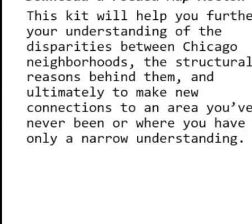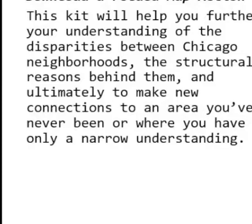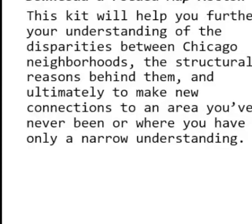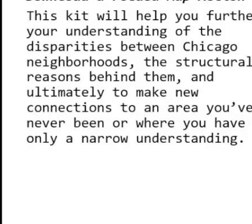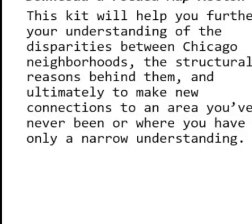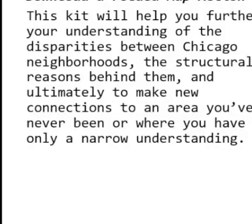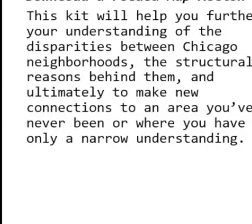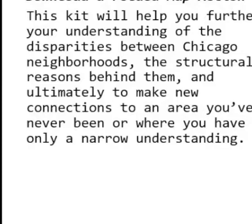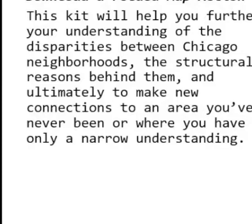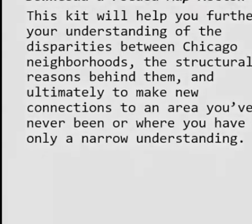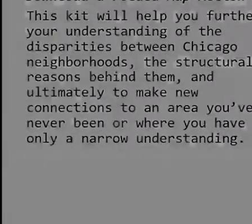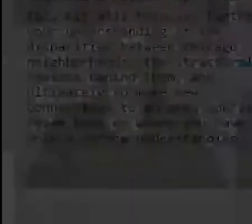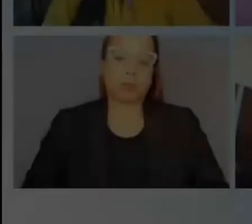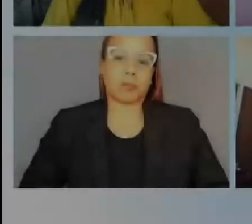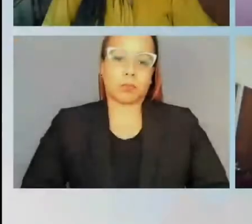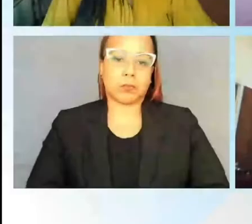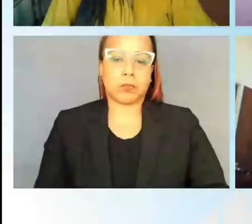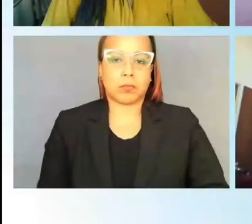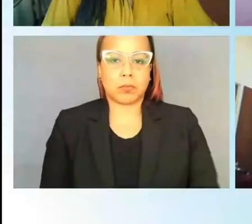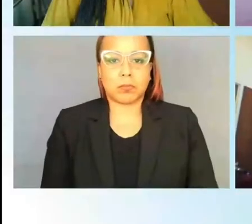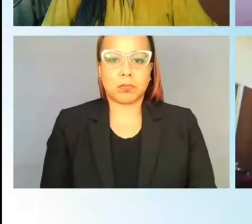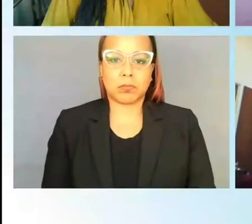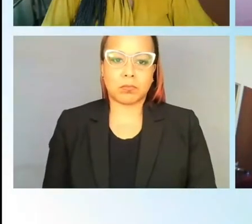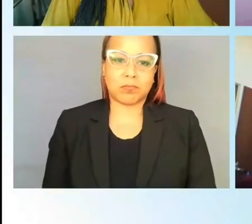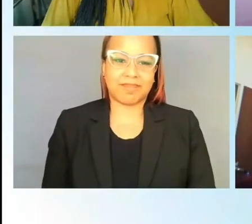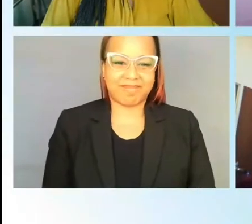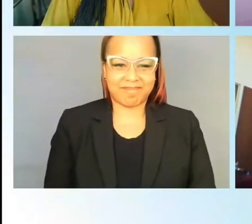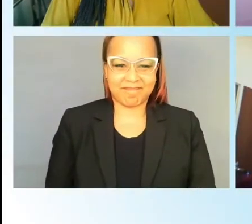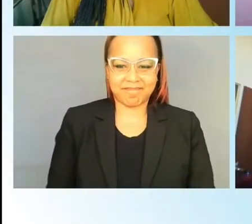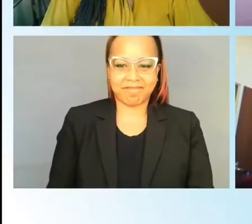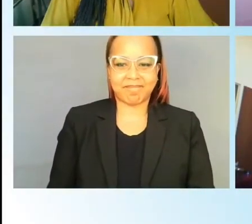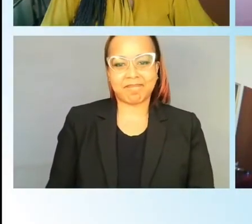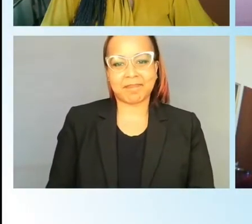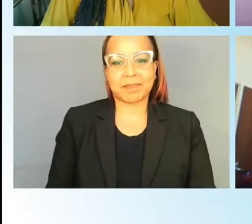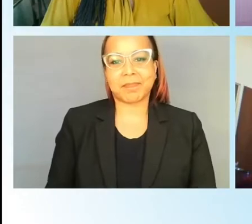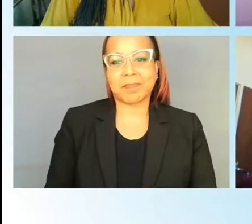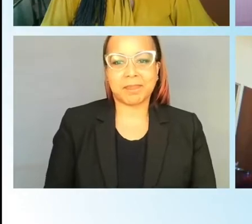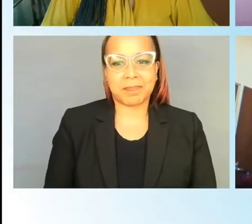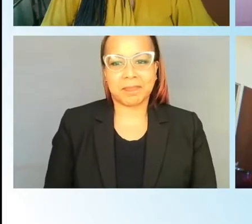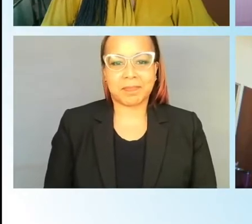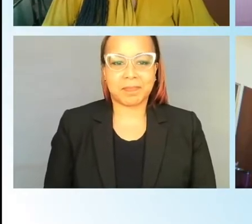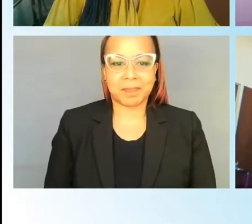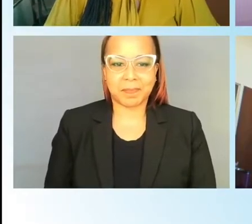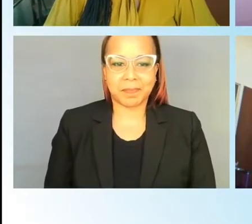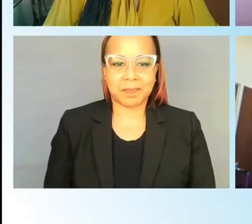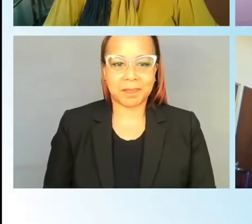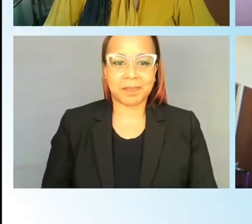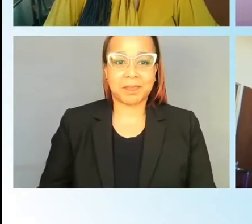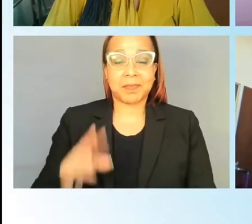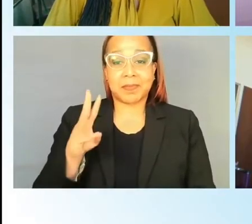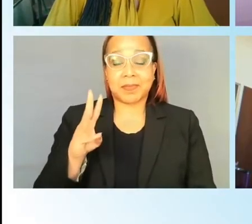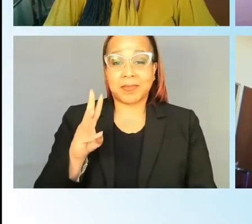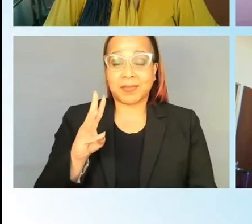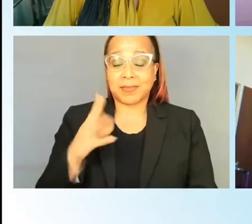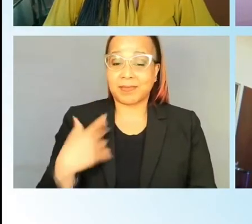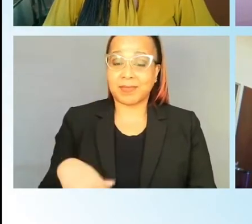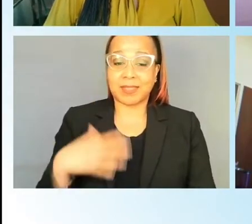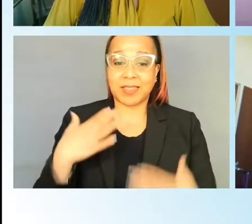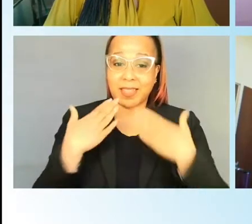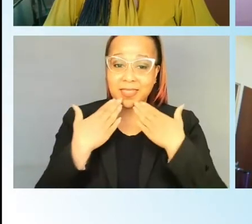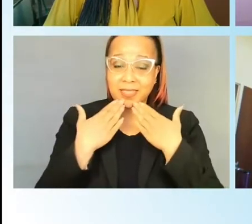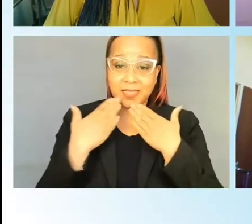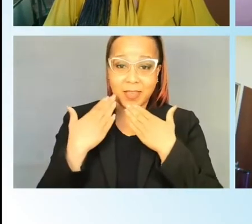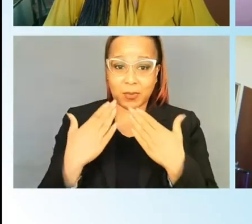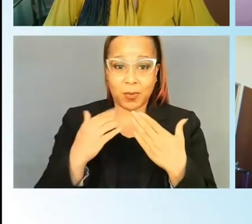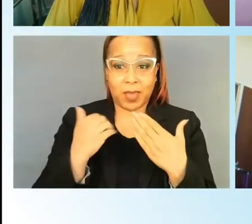Wow. Well, thank you. And I don't know